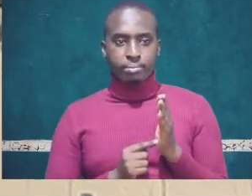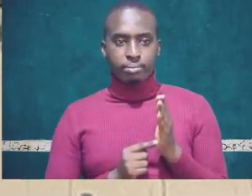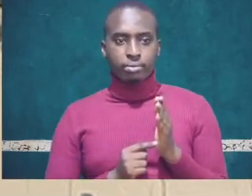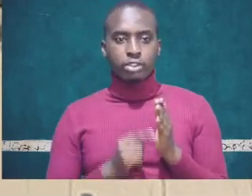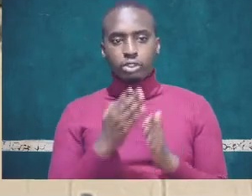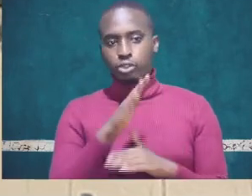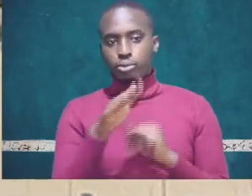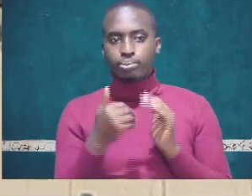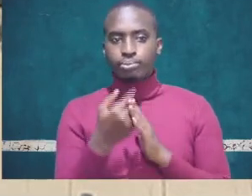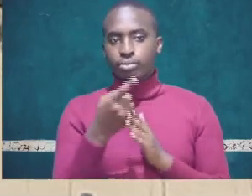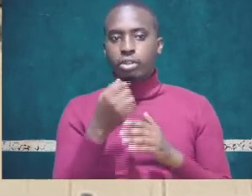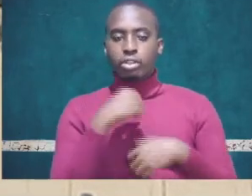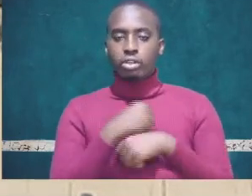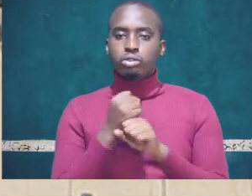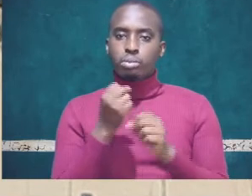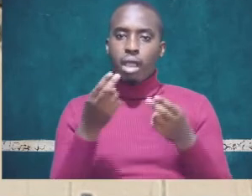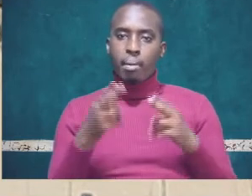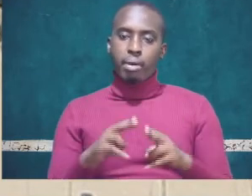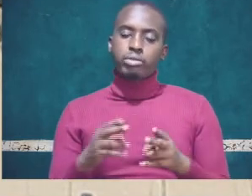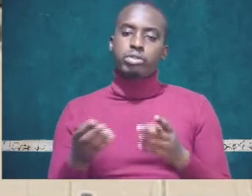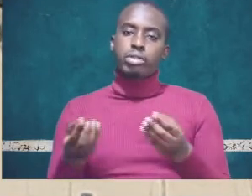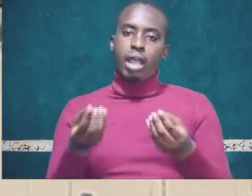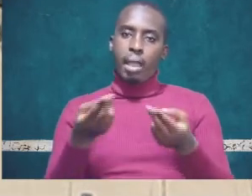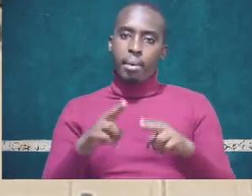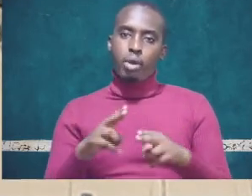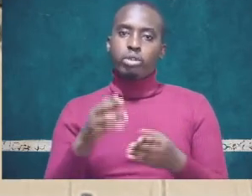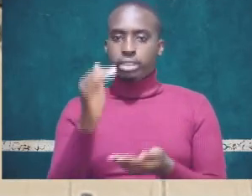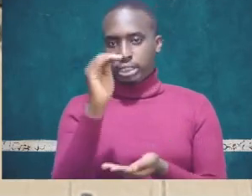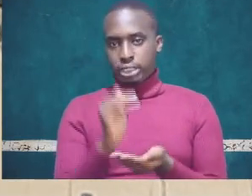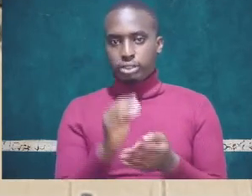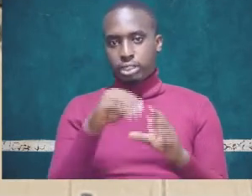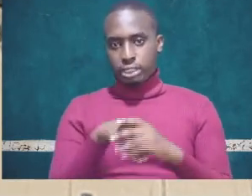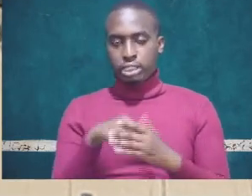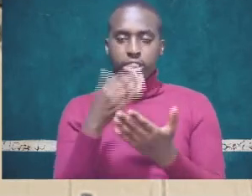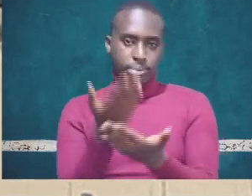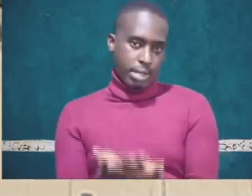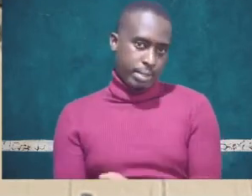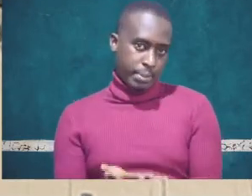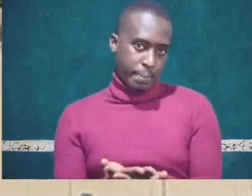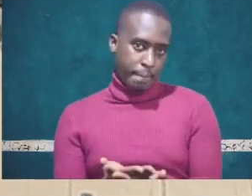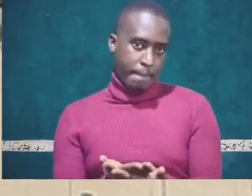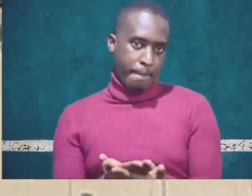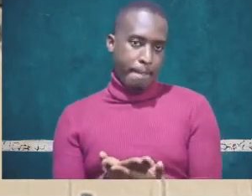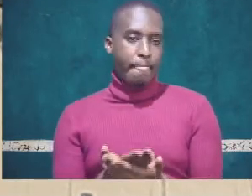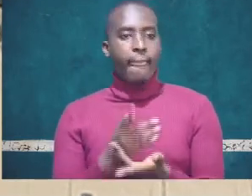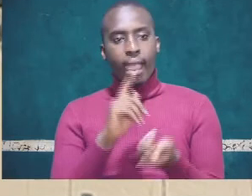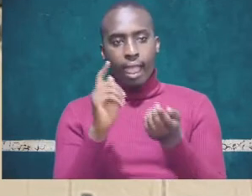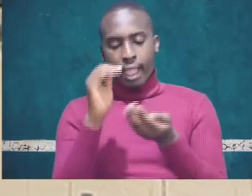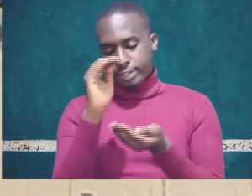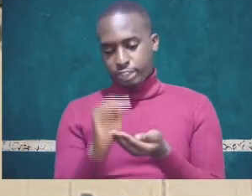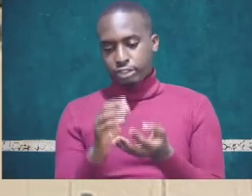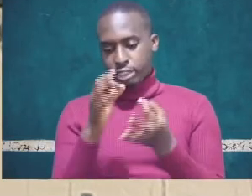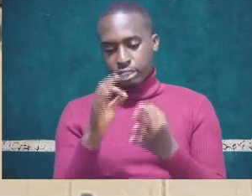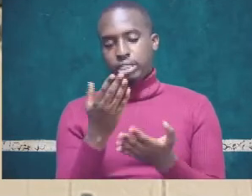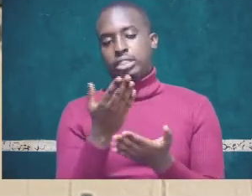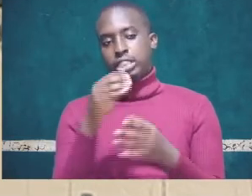So those factors would result into a decrease in demand. A decrease in